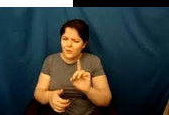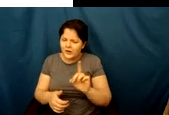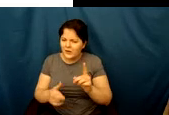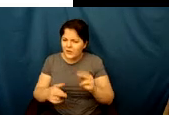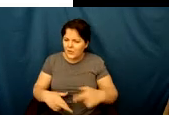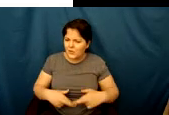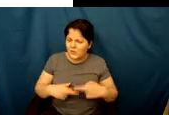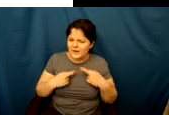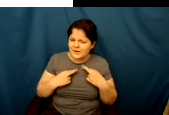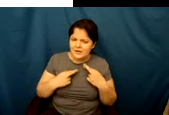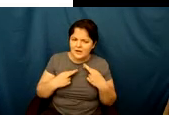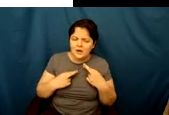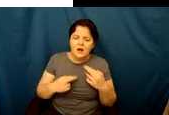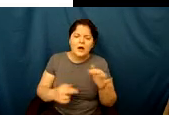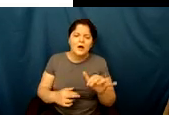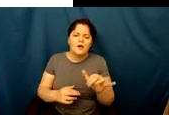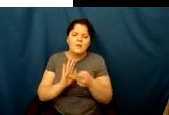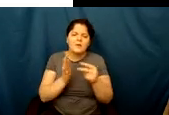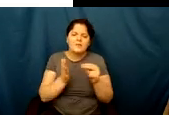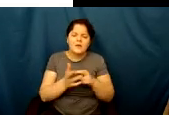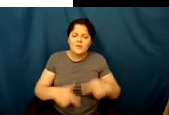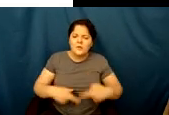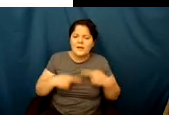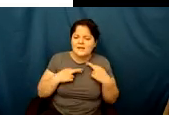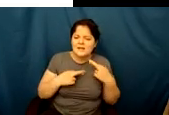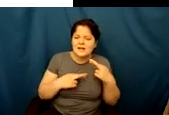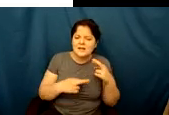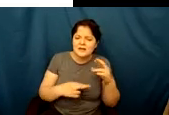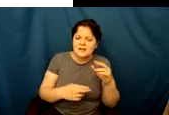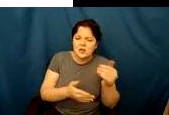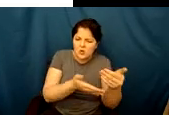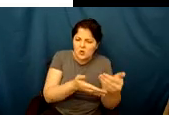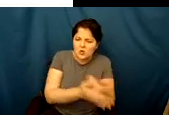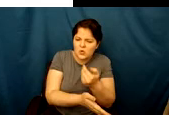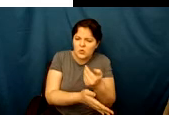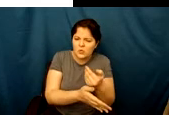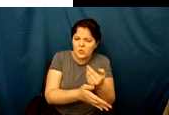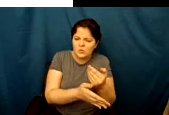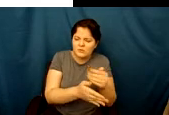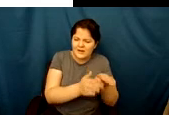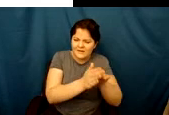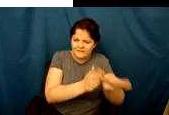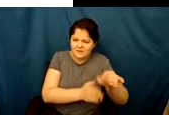residential, oh, you mean residents of the new development, I'm guessing.